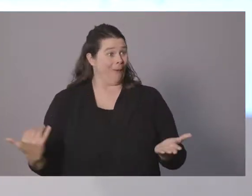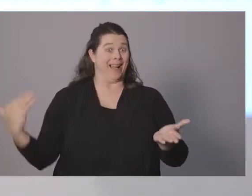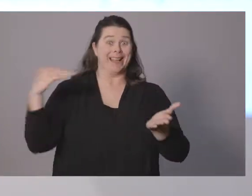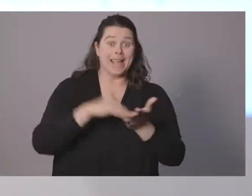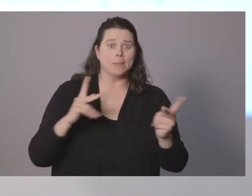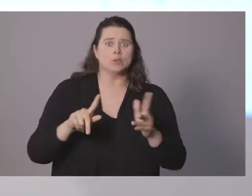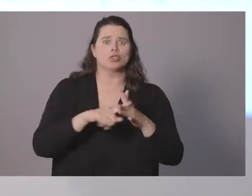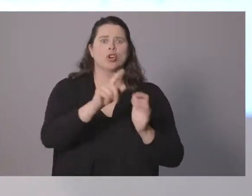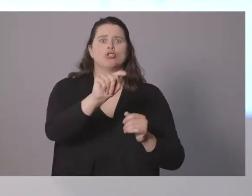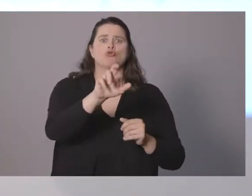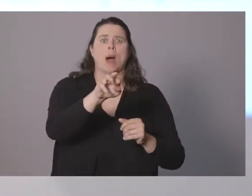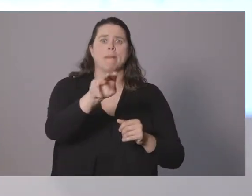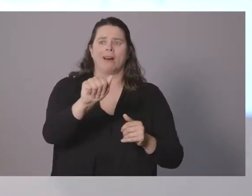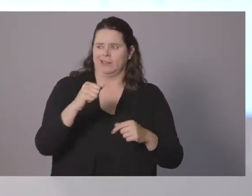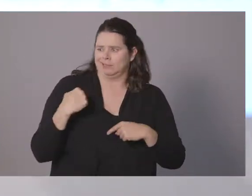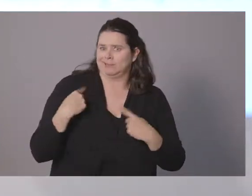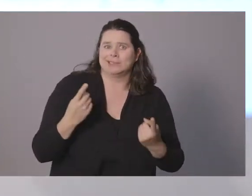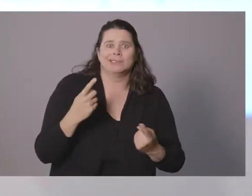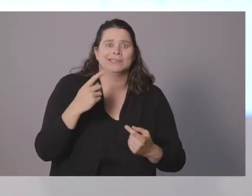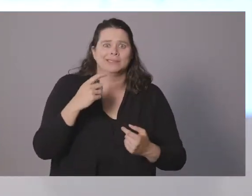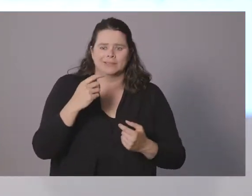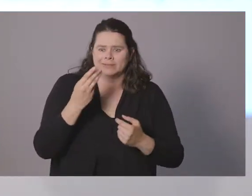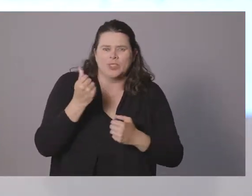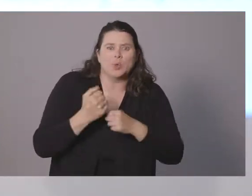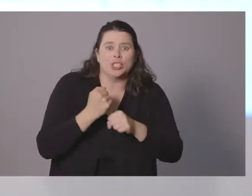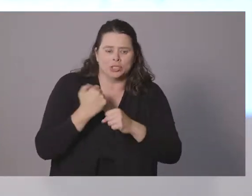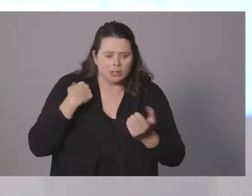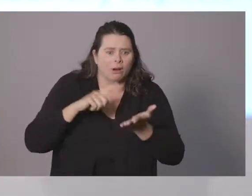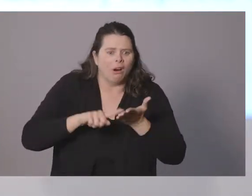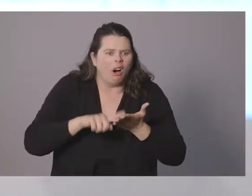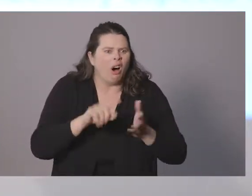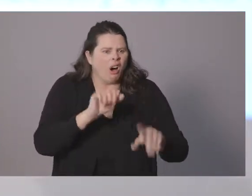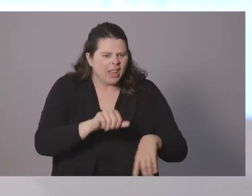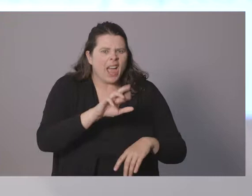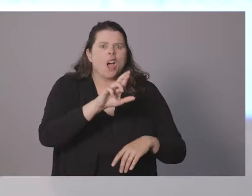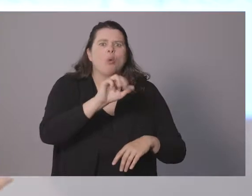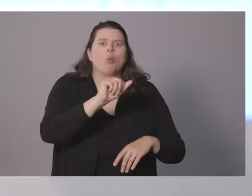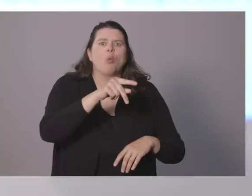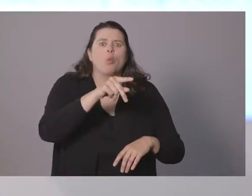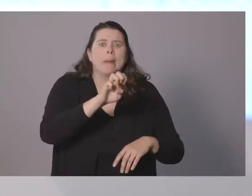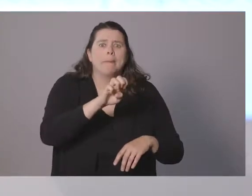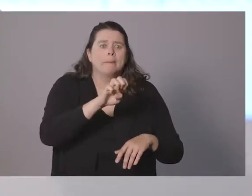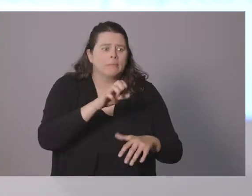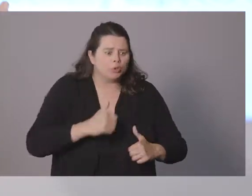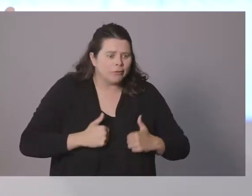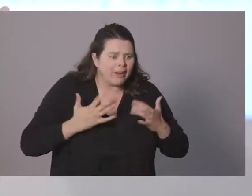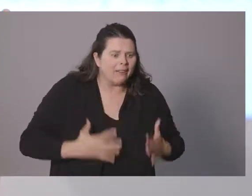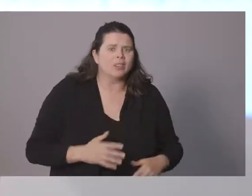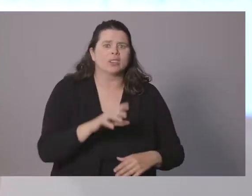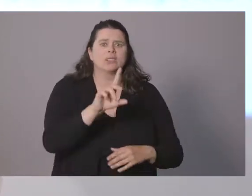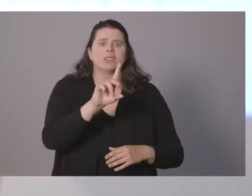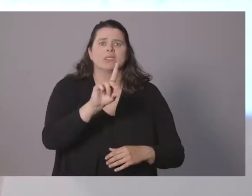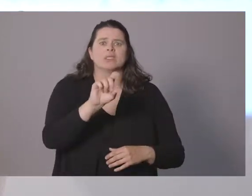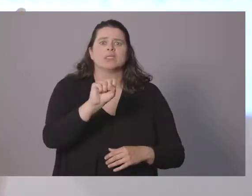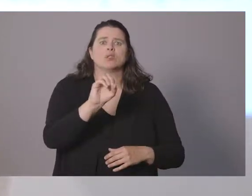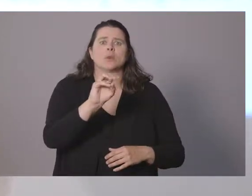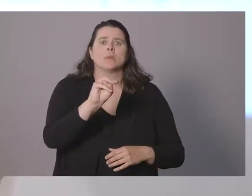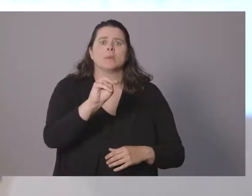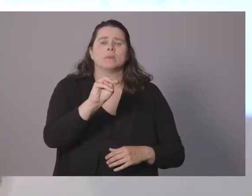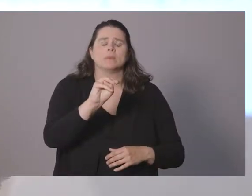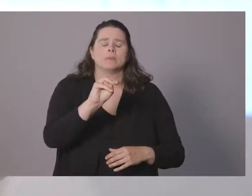assault survivors. It's, okay, where are the places that trauma exists? So we're in this like third phase